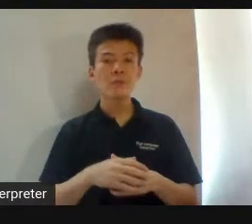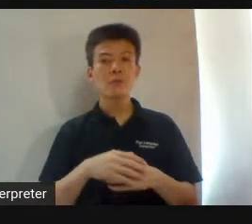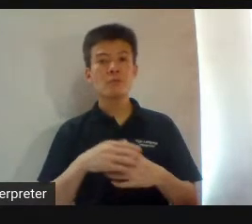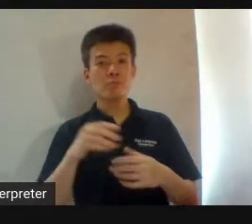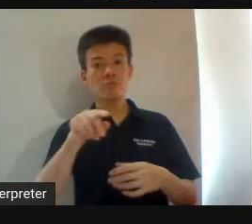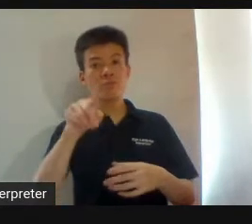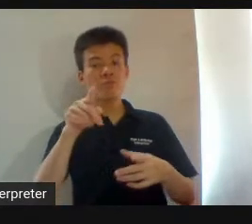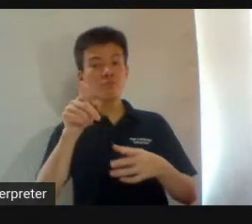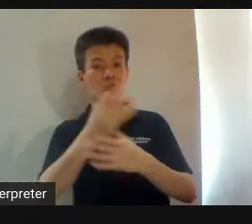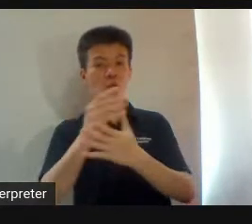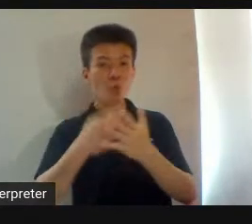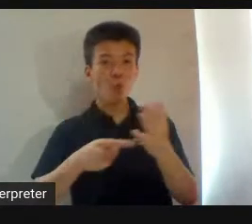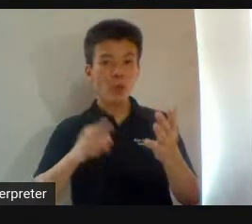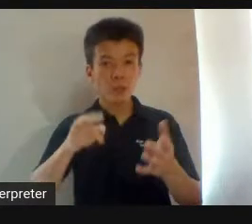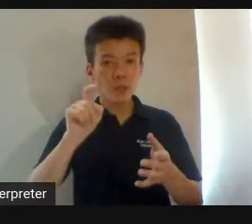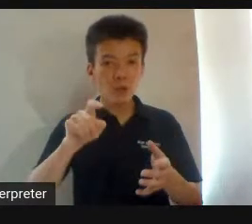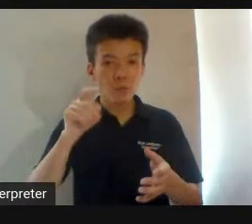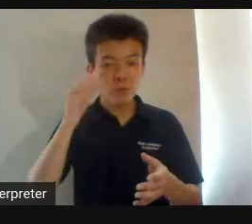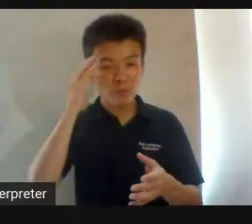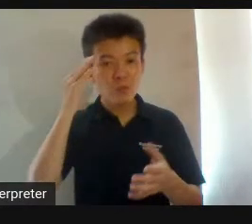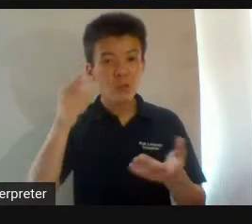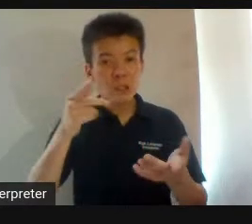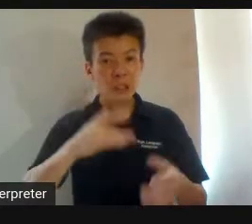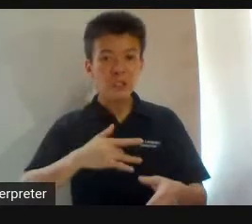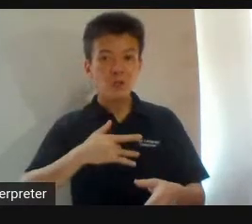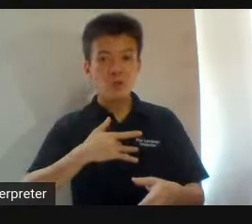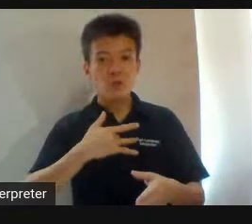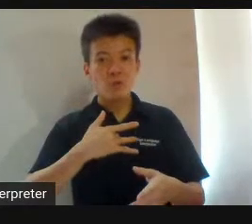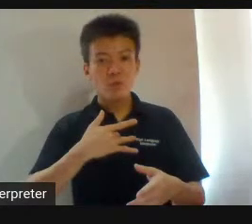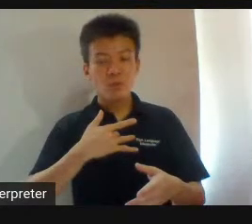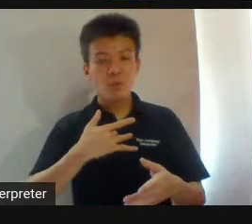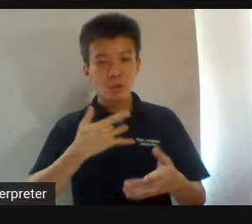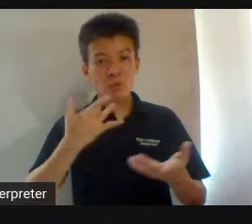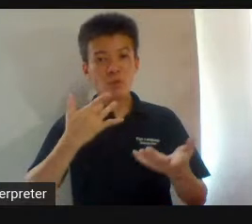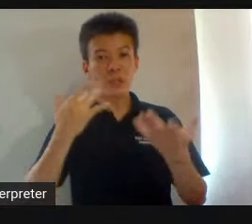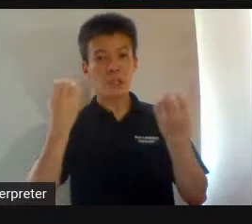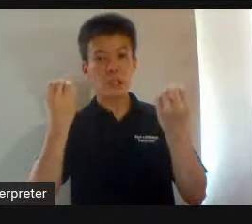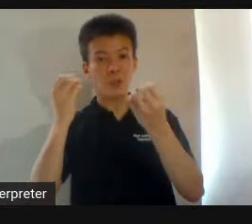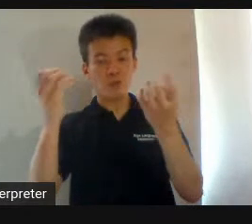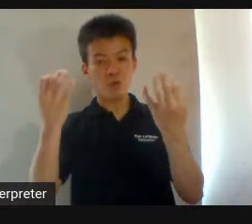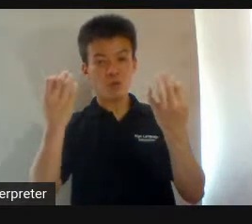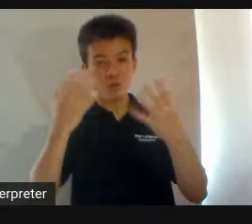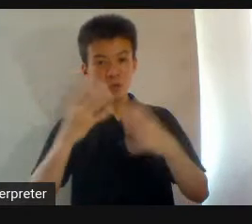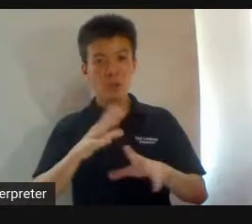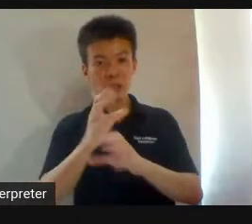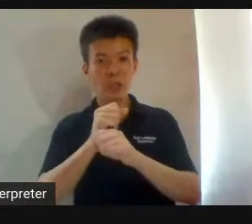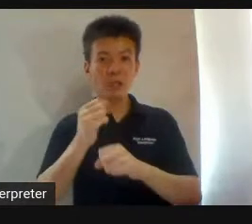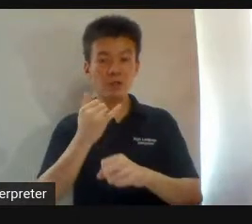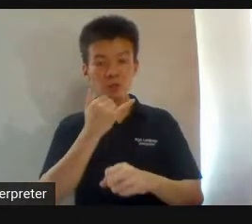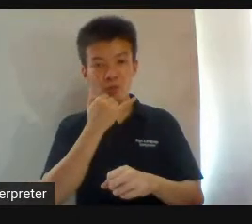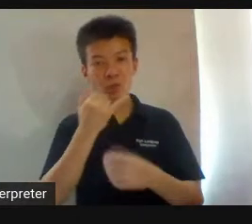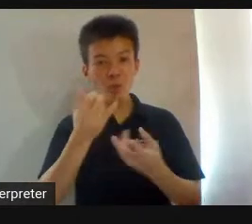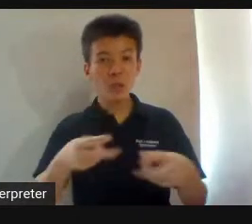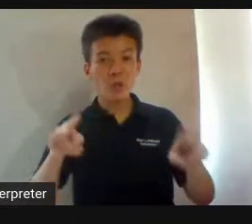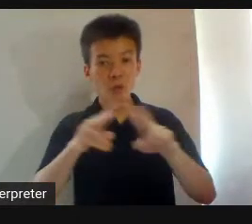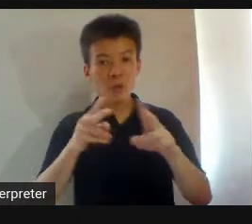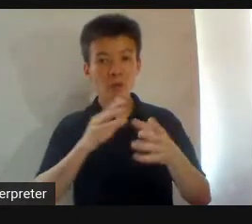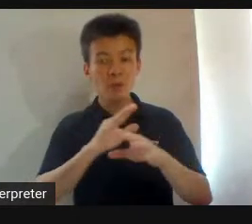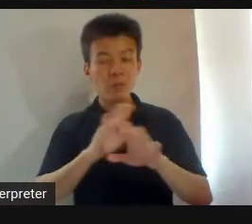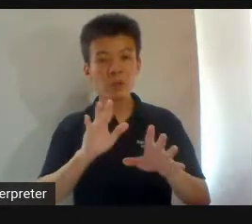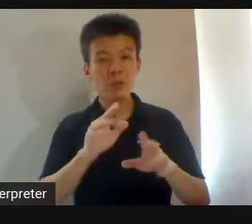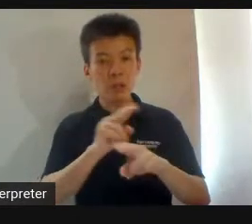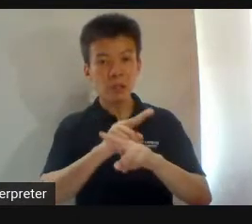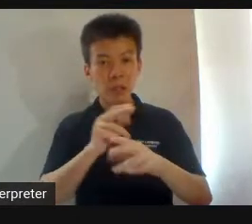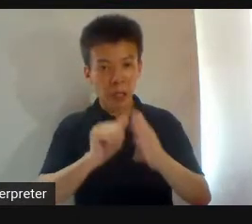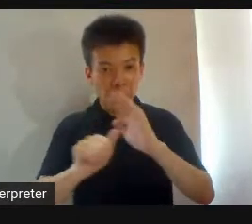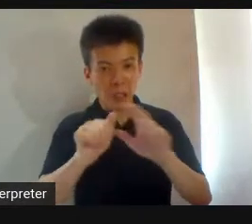shared what they knew, and I think in a way diffused that fear of getting it wrong, of a venue being underprepared or